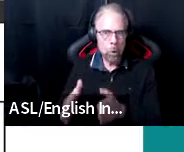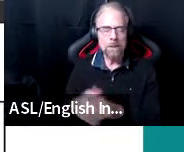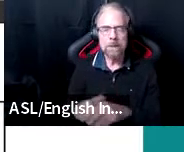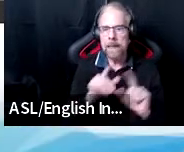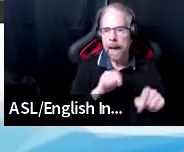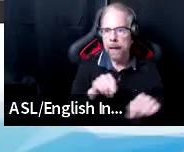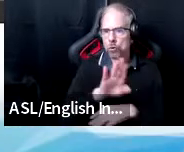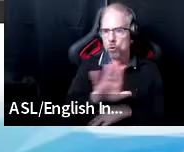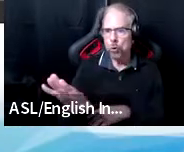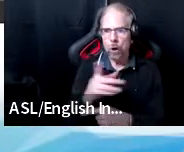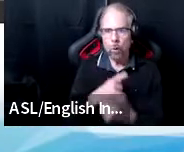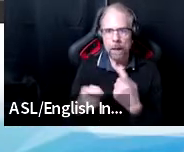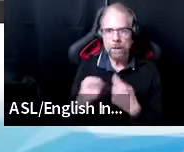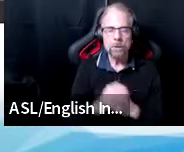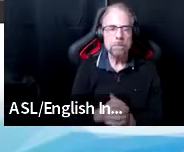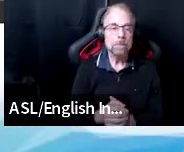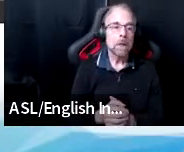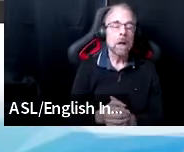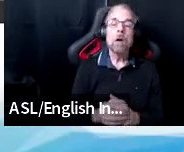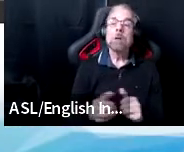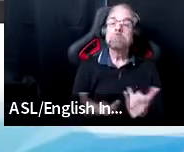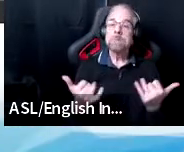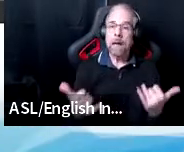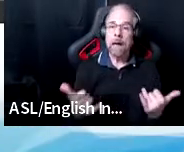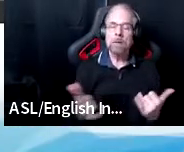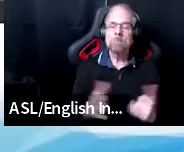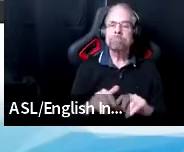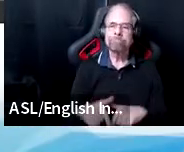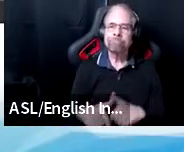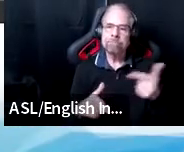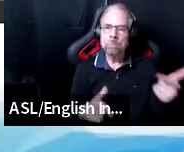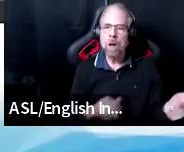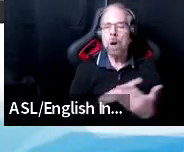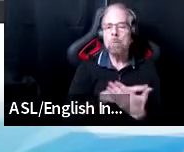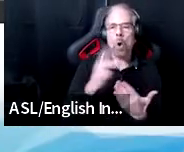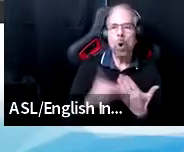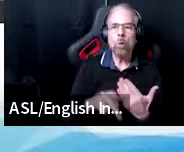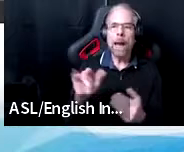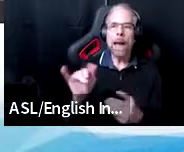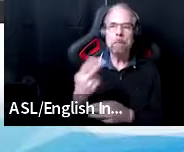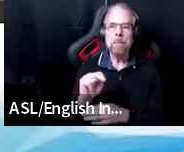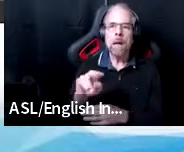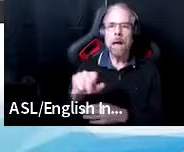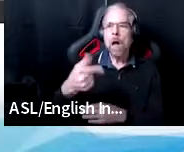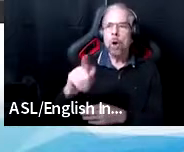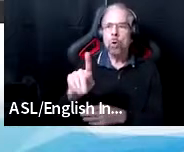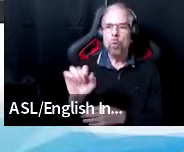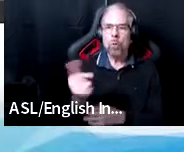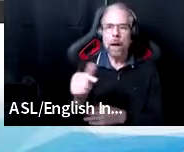questions. With that, I will turn it over to our program administrator, Greg Johnson.